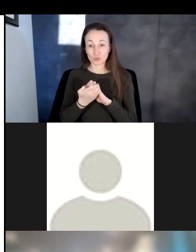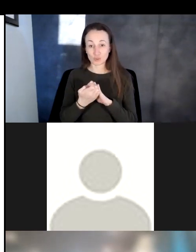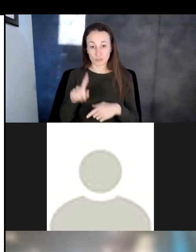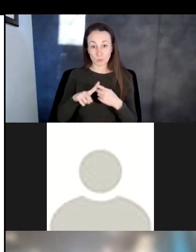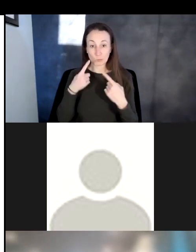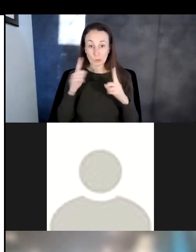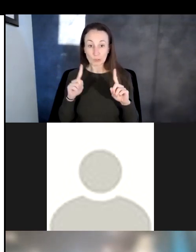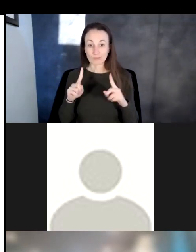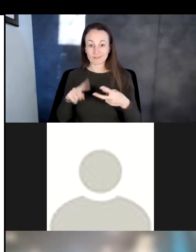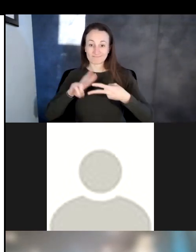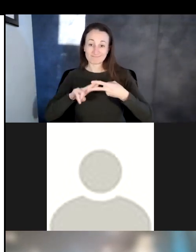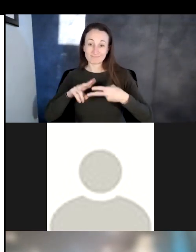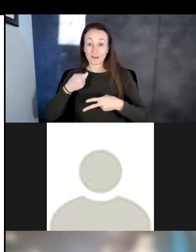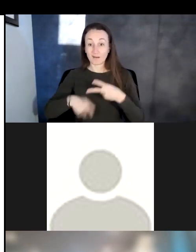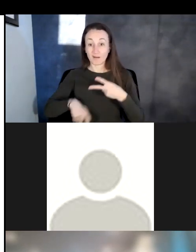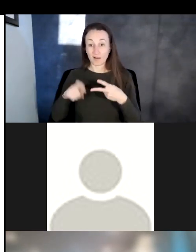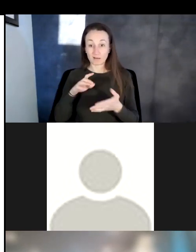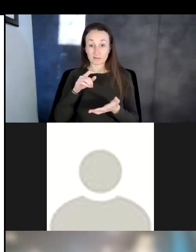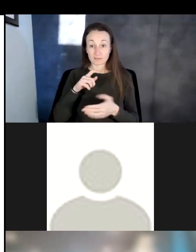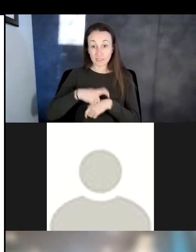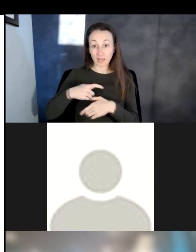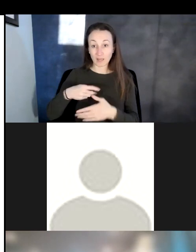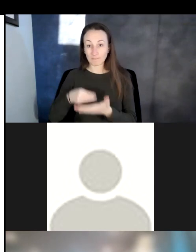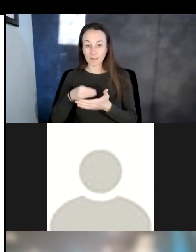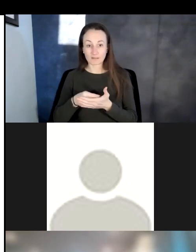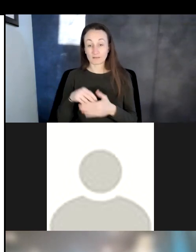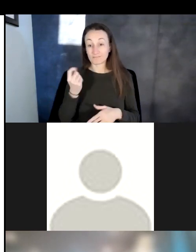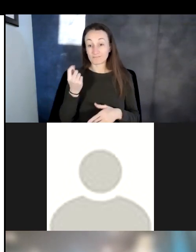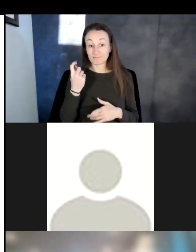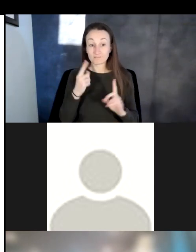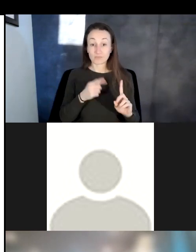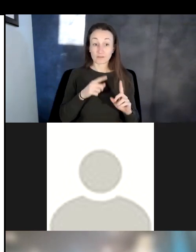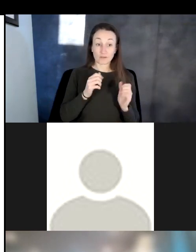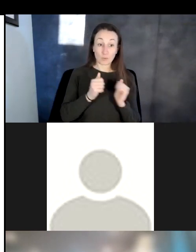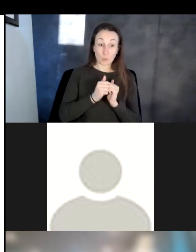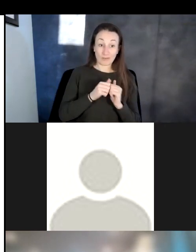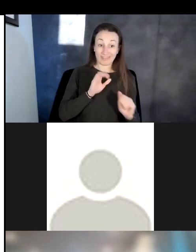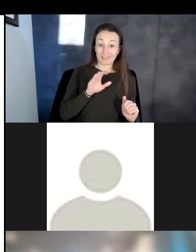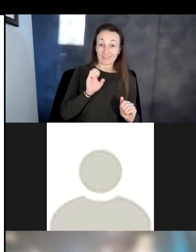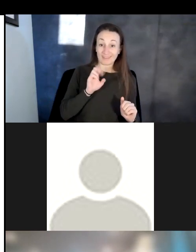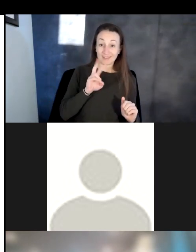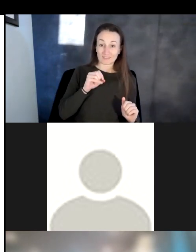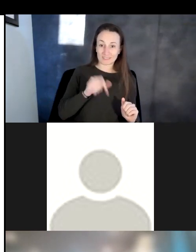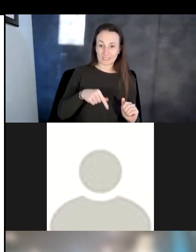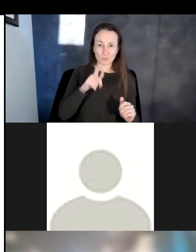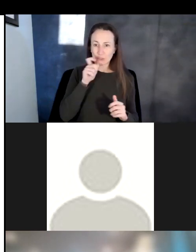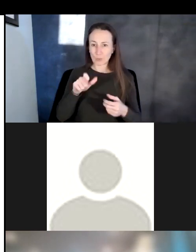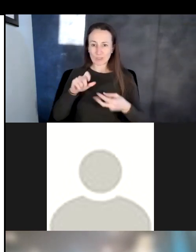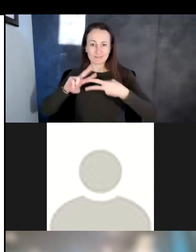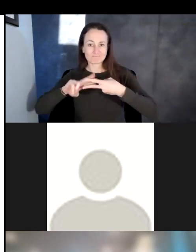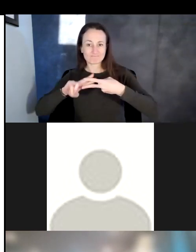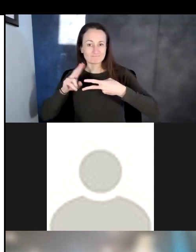tools that we've developed, this is gone, right? I mean, we're never going to get rid of this. We're always going to not need sequencing for directed evolution,